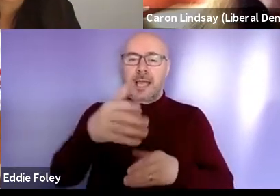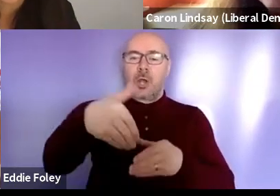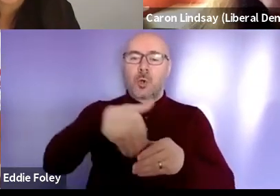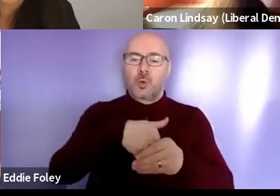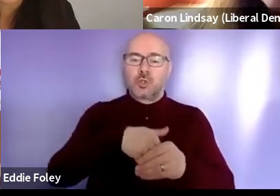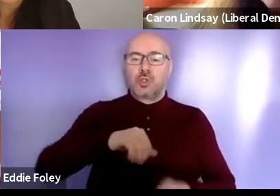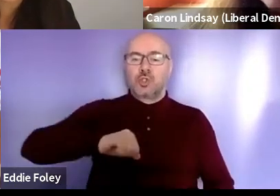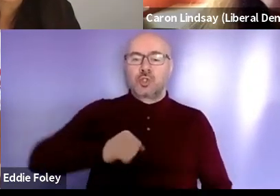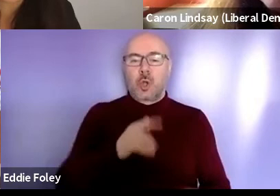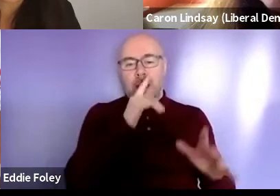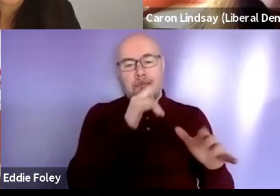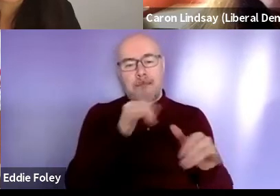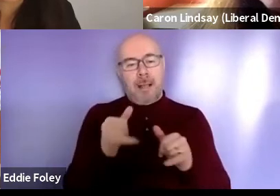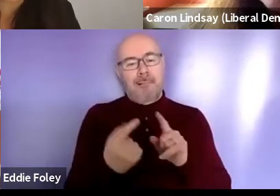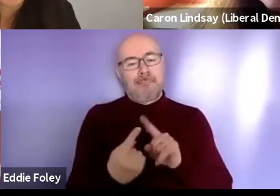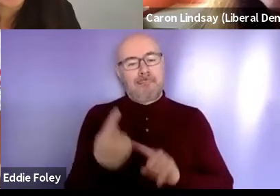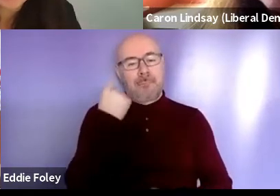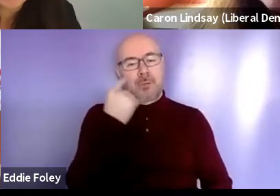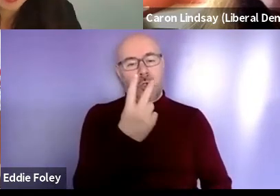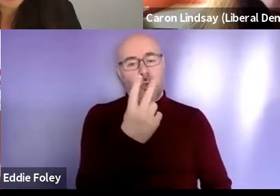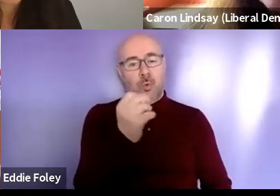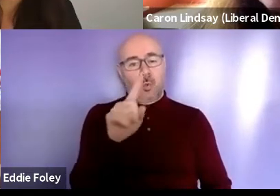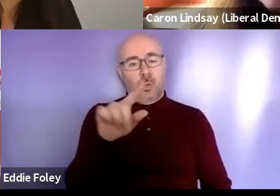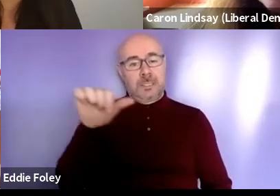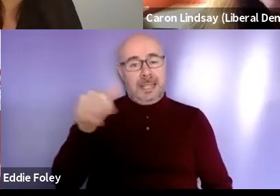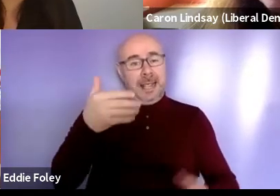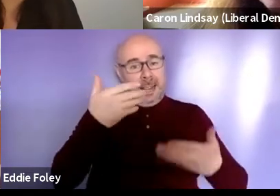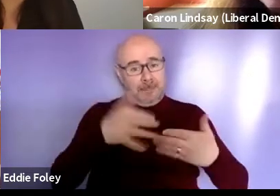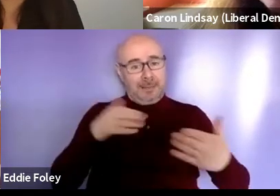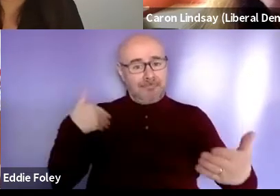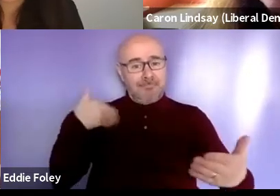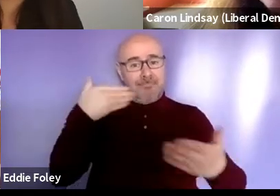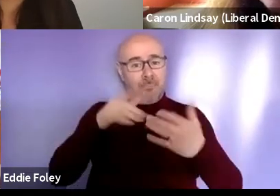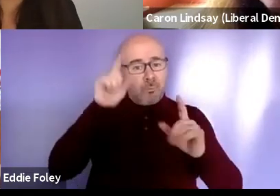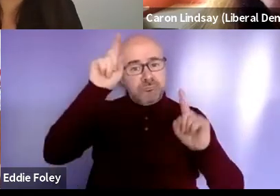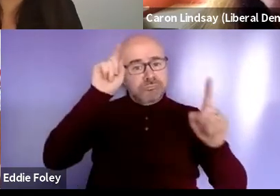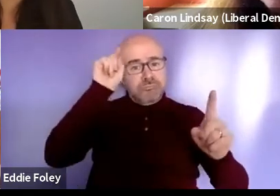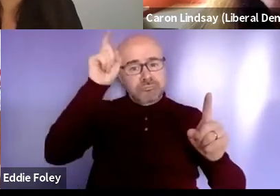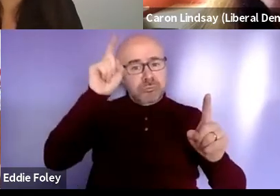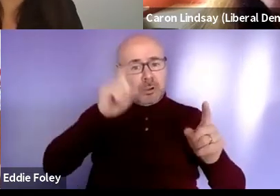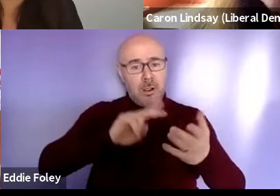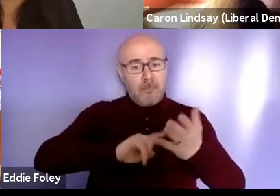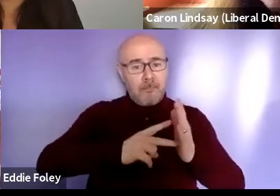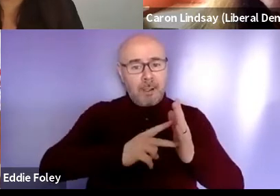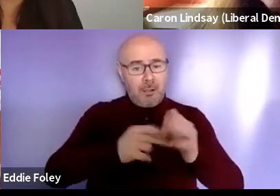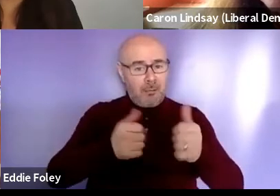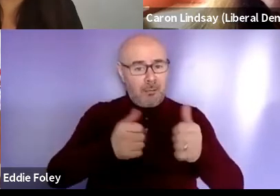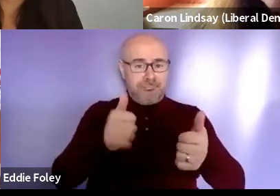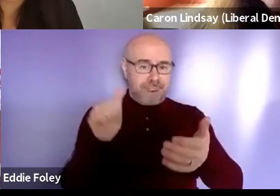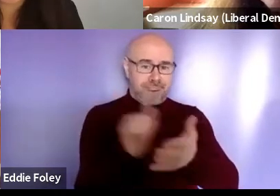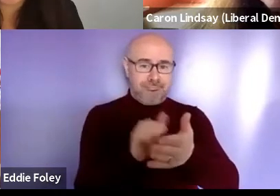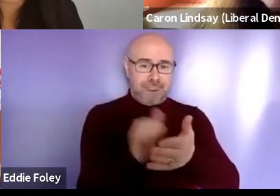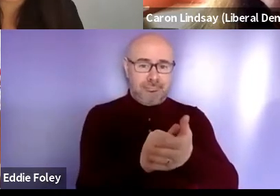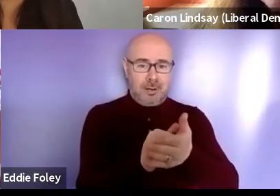good schemes and interventions, but I think we still have to be quite honest about the culture